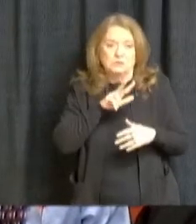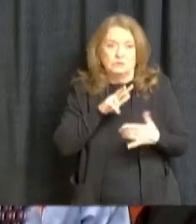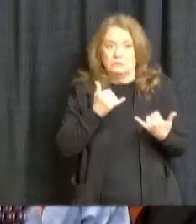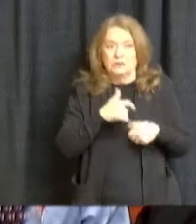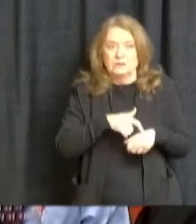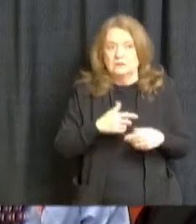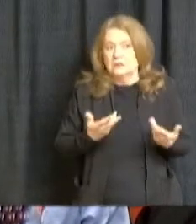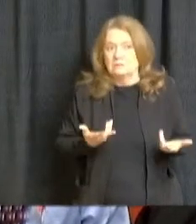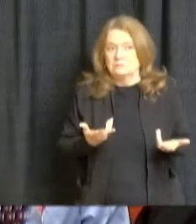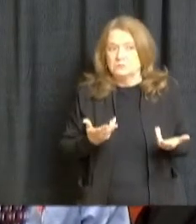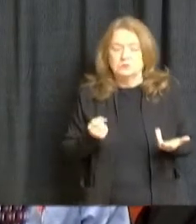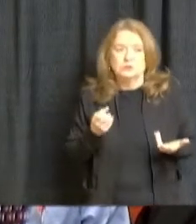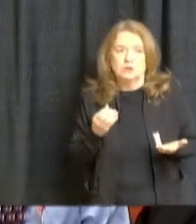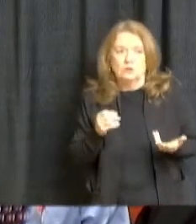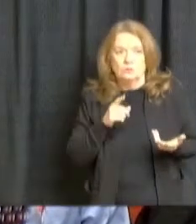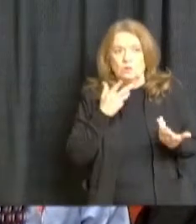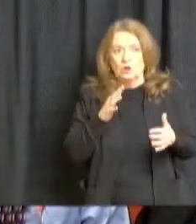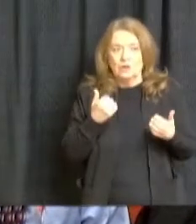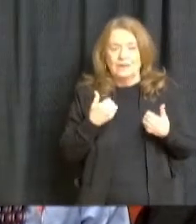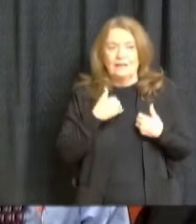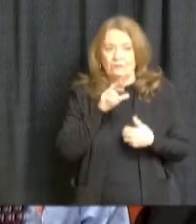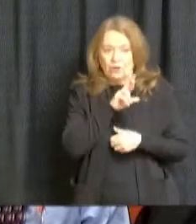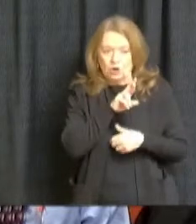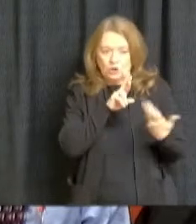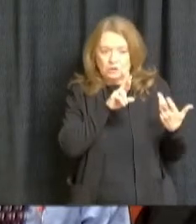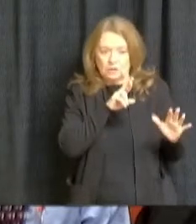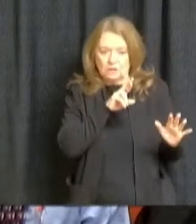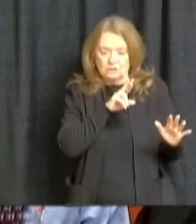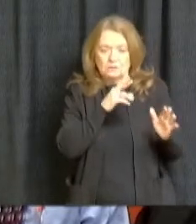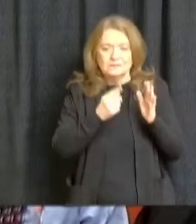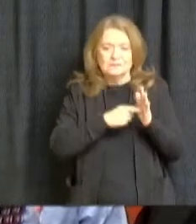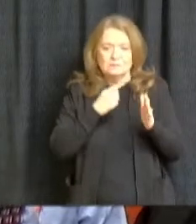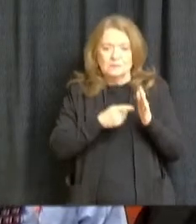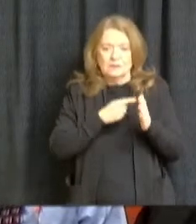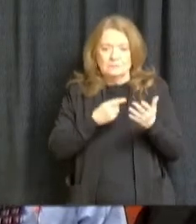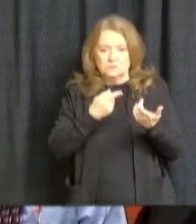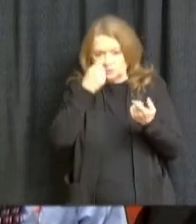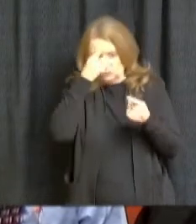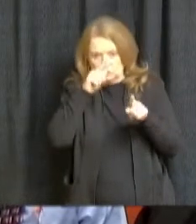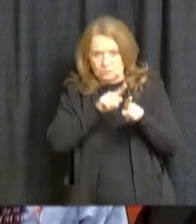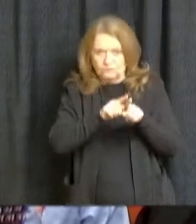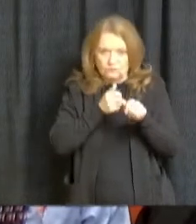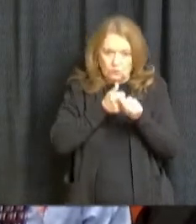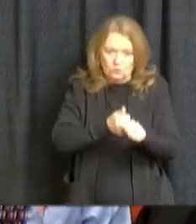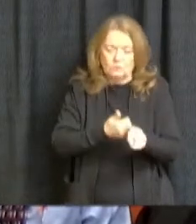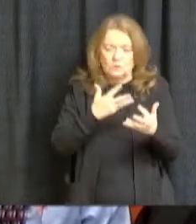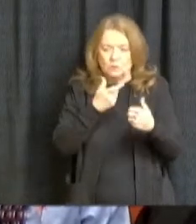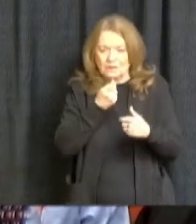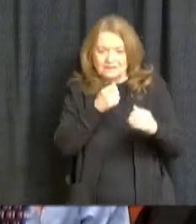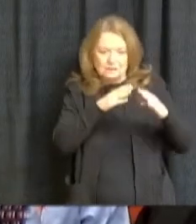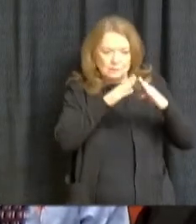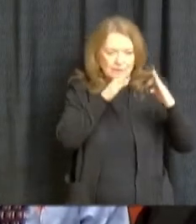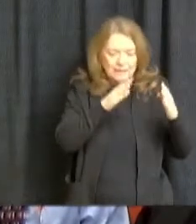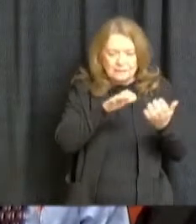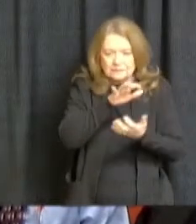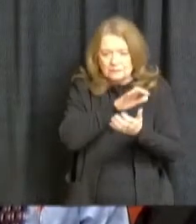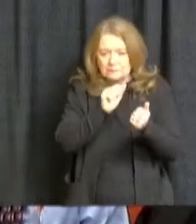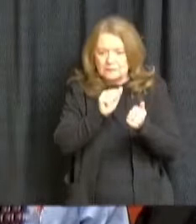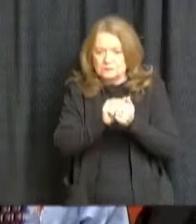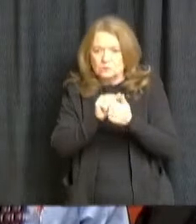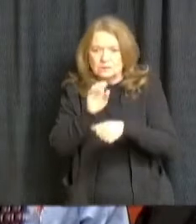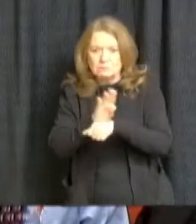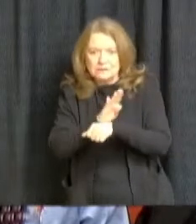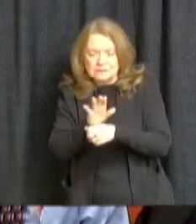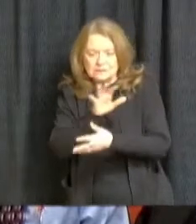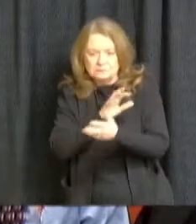time. So we already had the R done. Sometimes to conform, you want a little bit of housing mixed with the commercial,